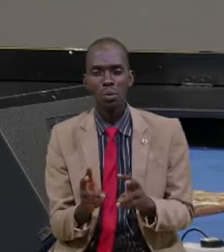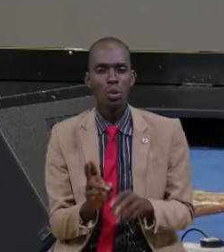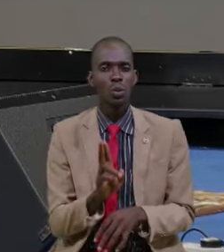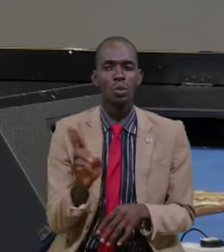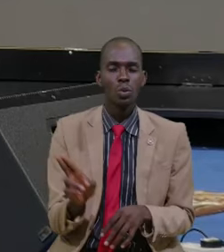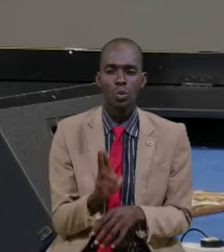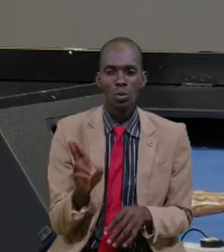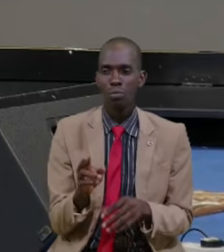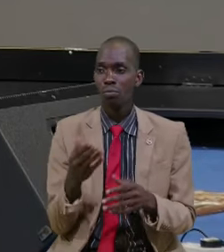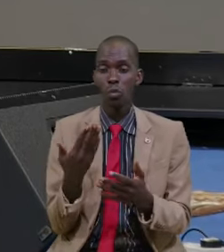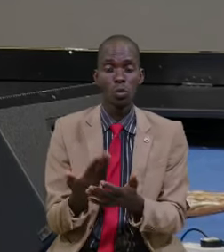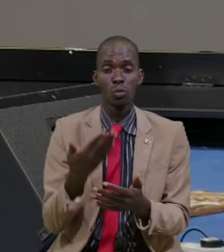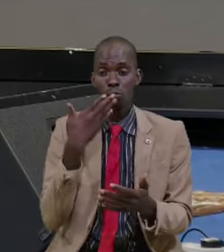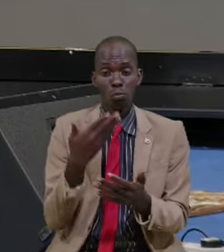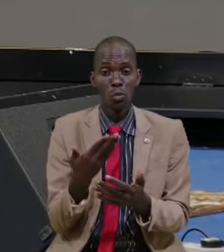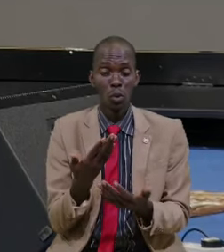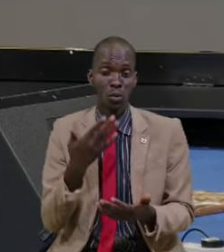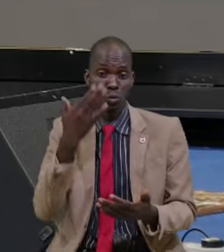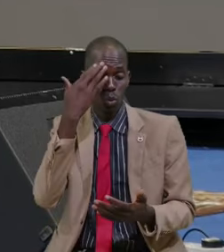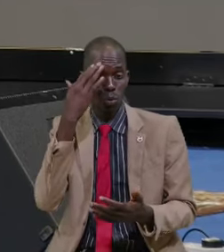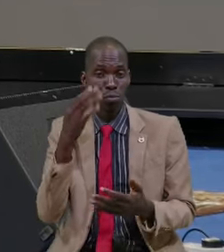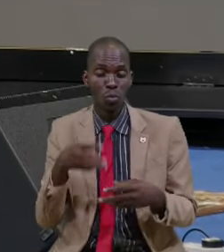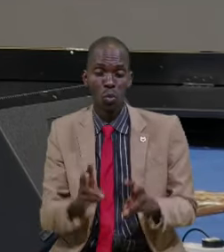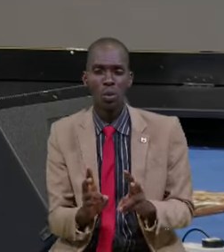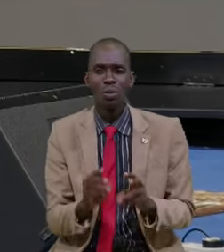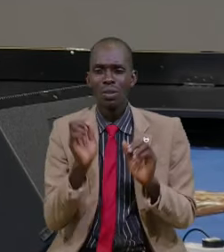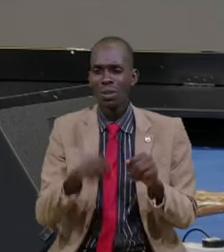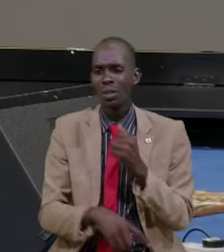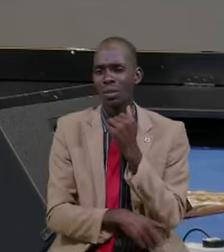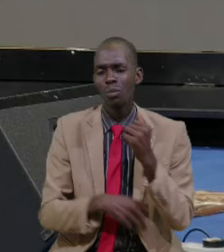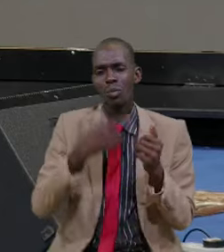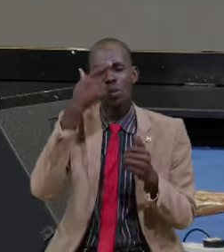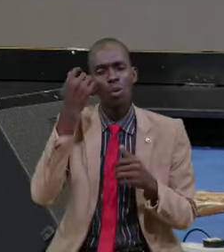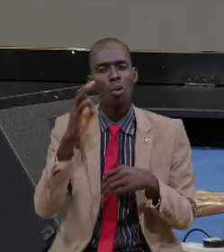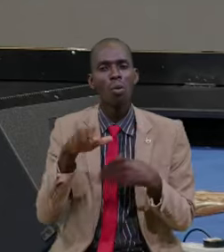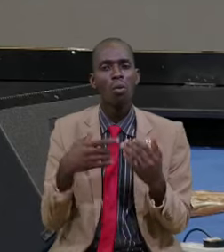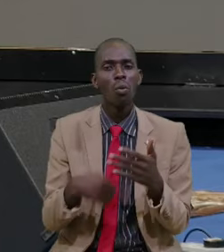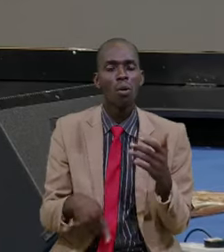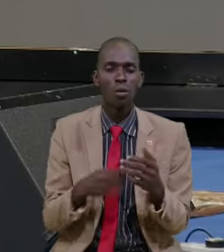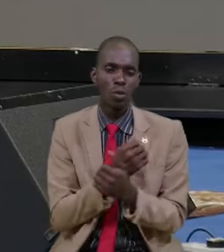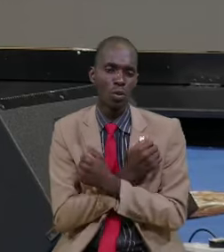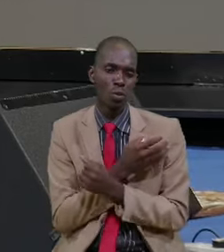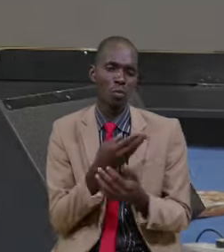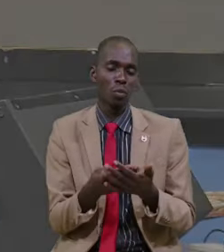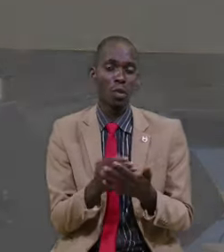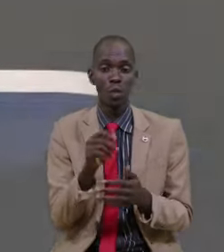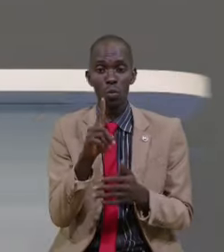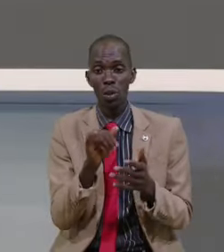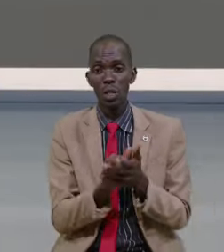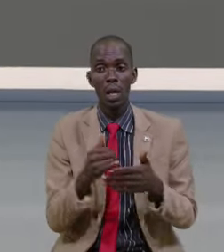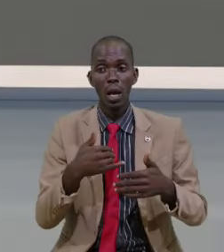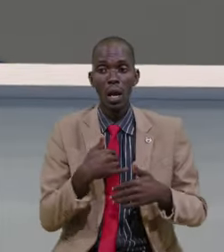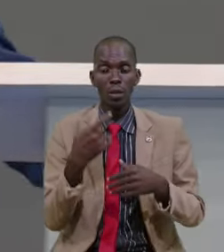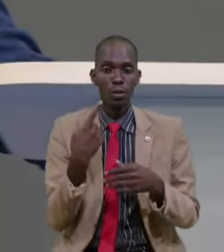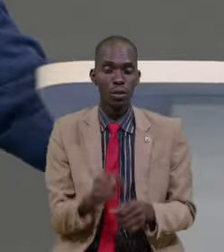well-known methods, they can steal because of the love of money. And anyone that has love of darkness and love of money,